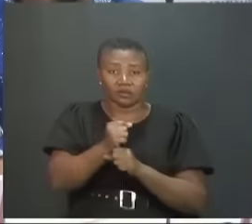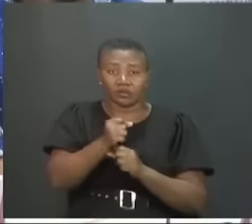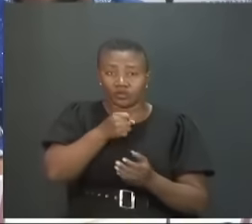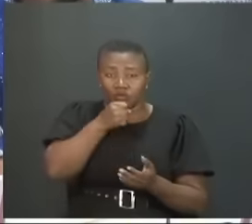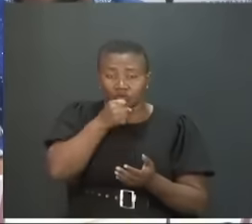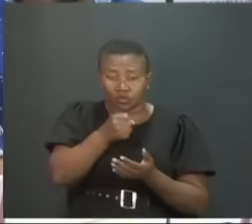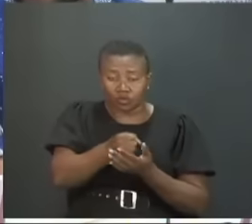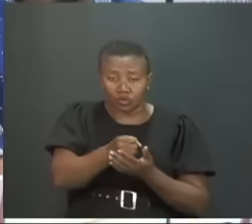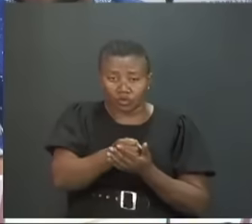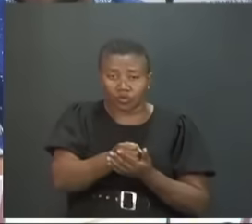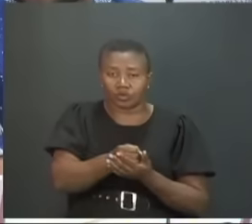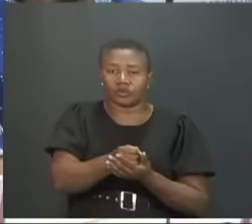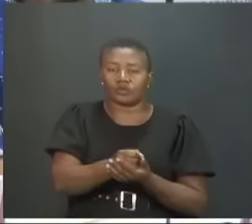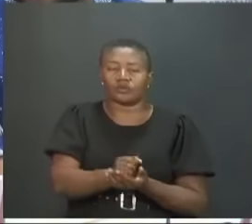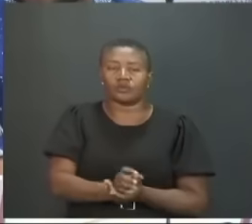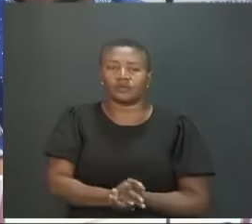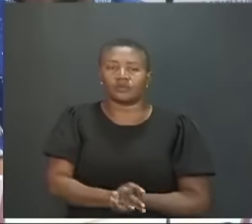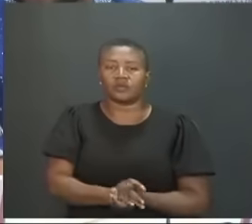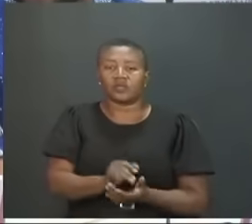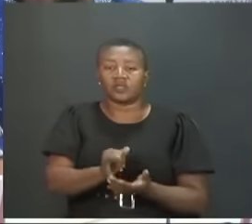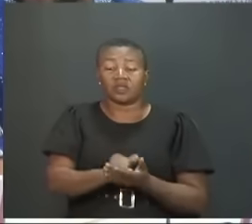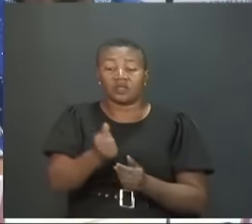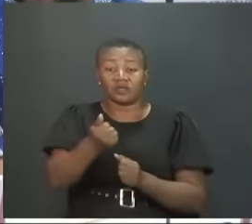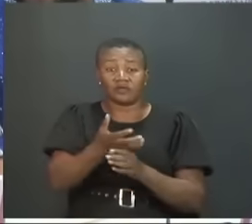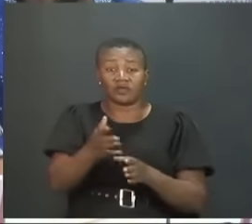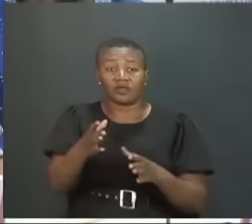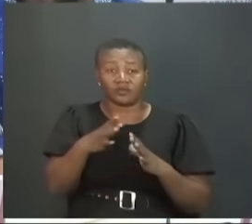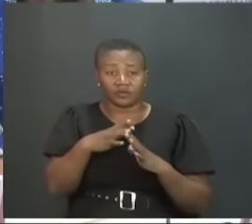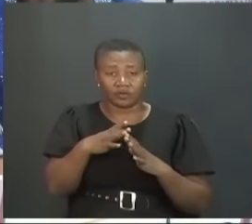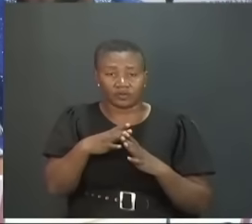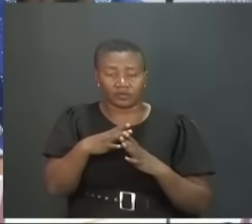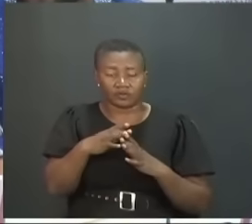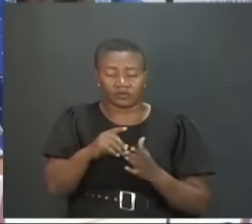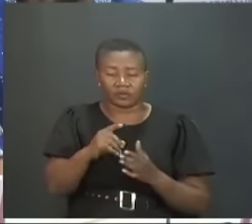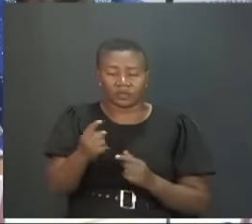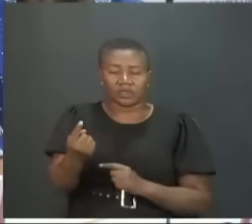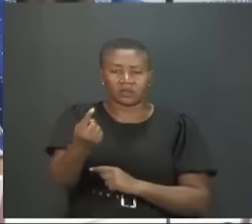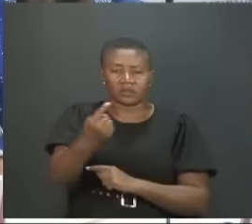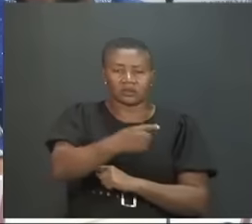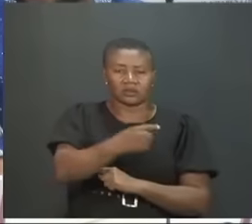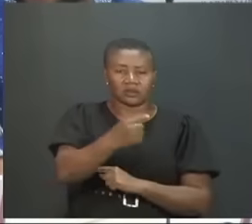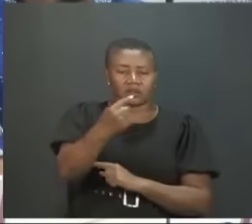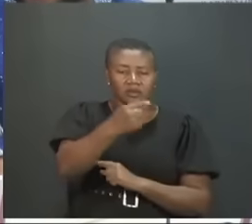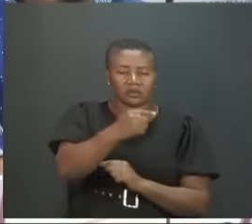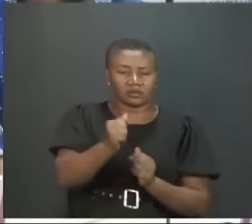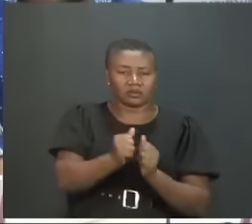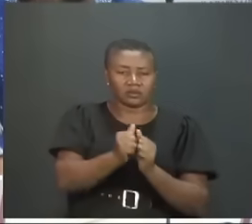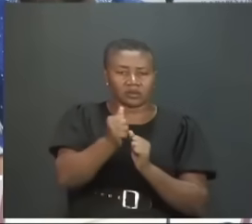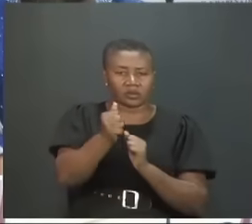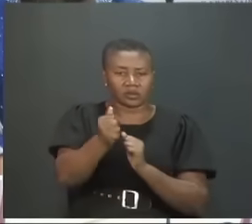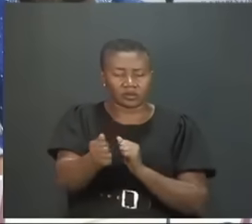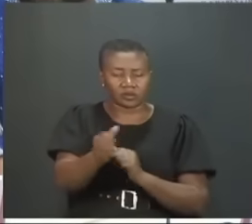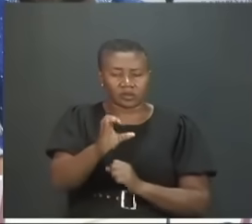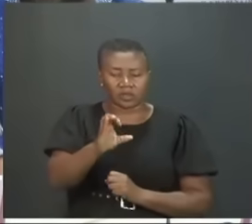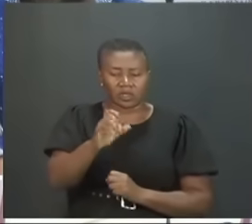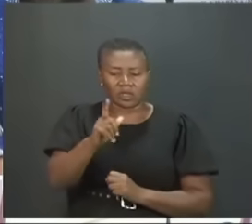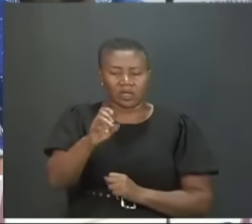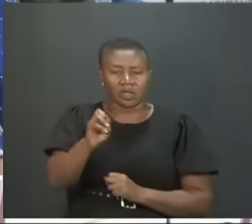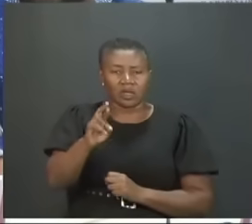been transmitted. Mr. Speaker, days passed. The clerk communicated to